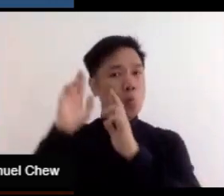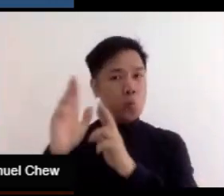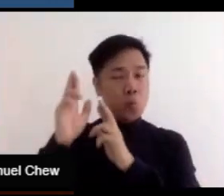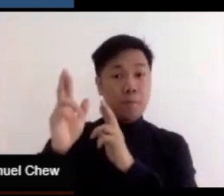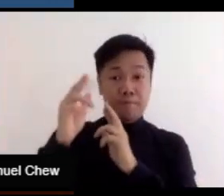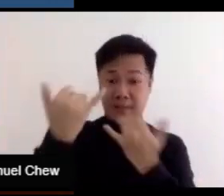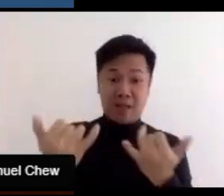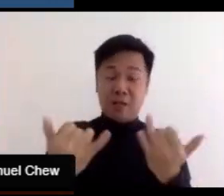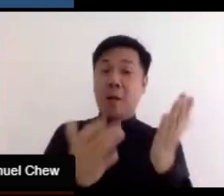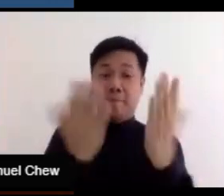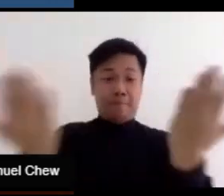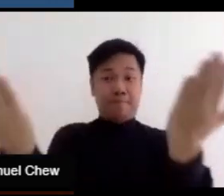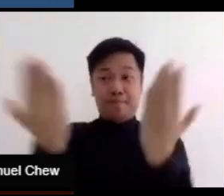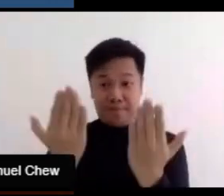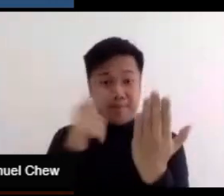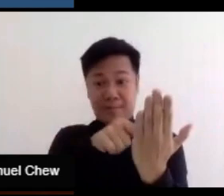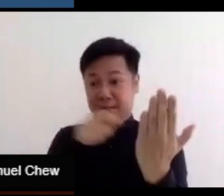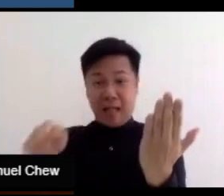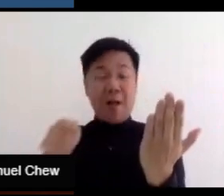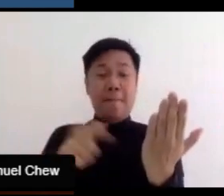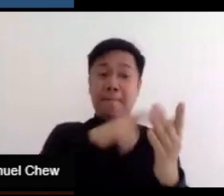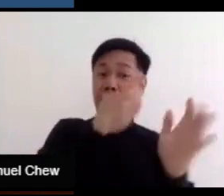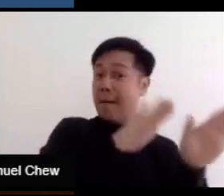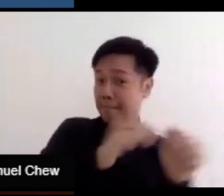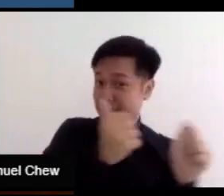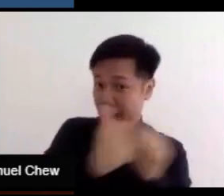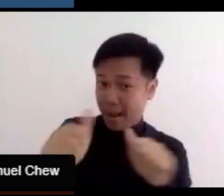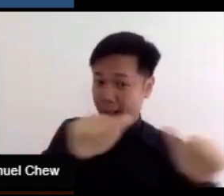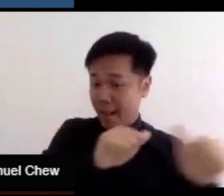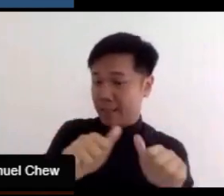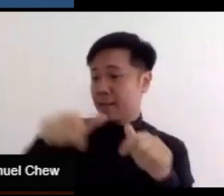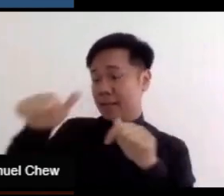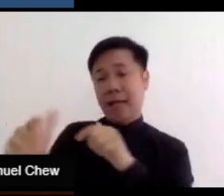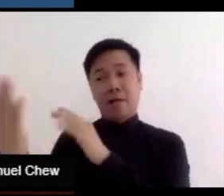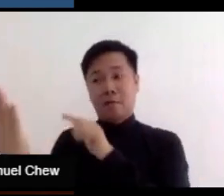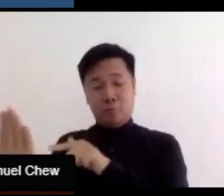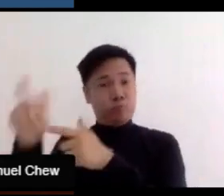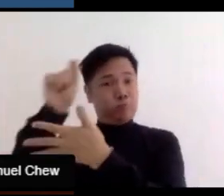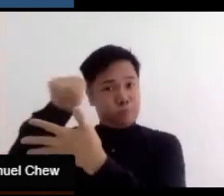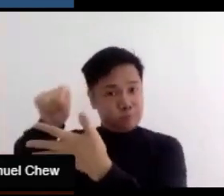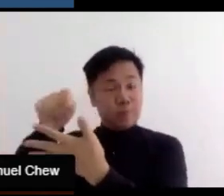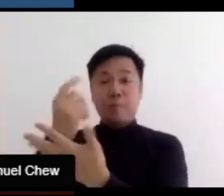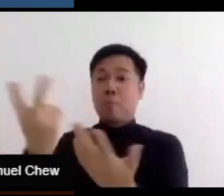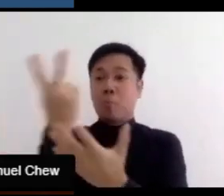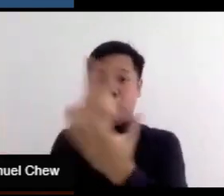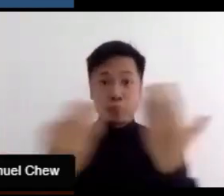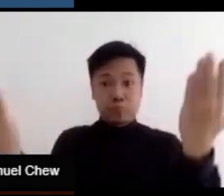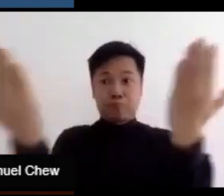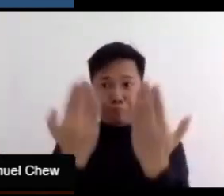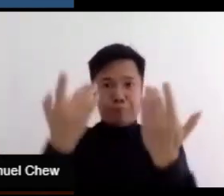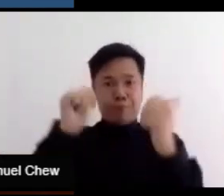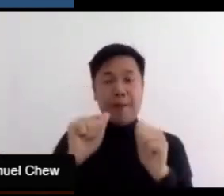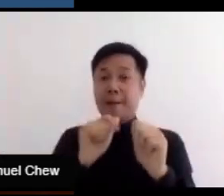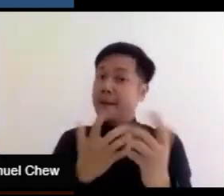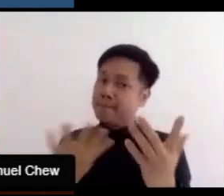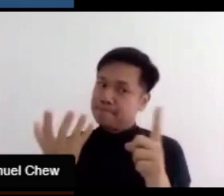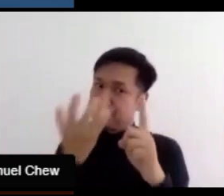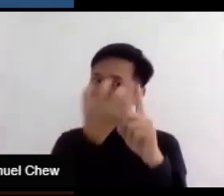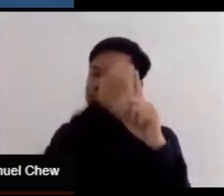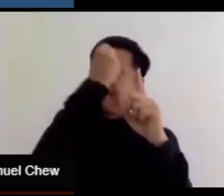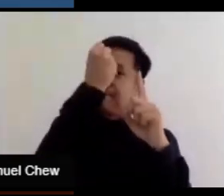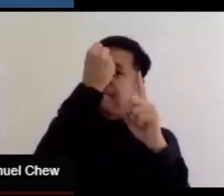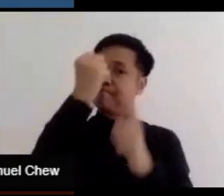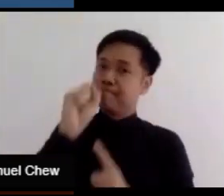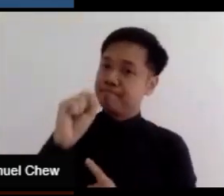today can lay a solid foundation to accelerate implementation of the 2030 Agenda in Asia and the